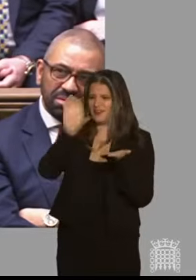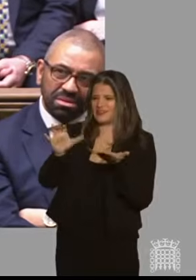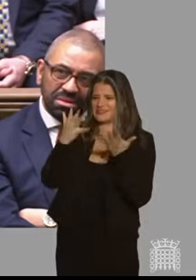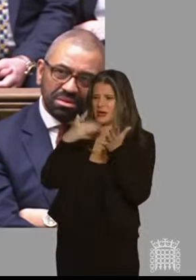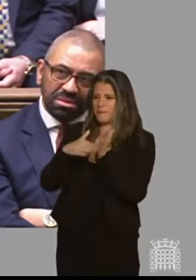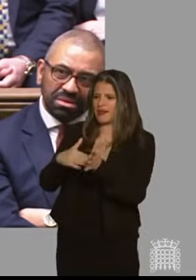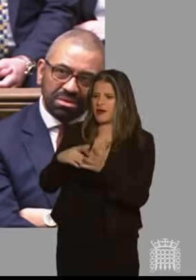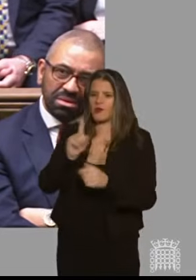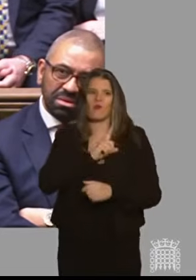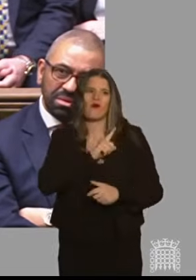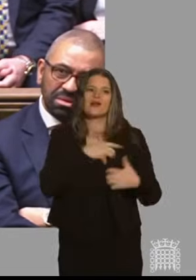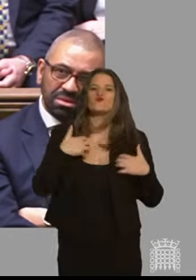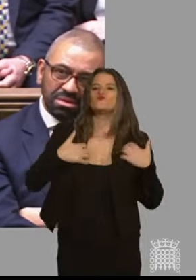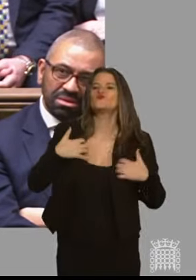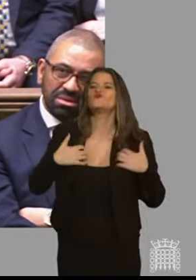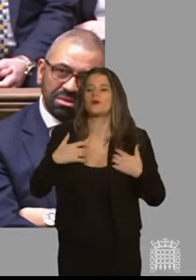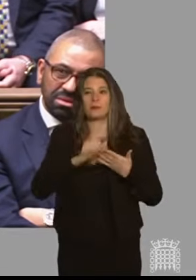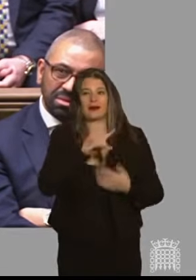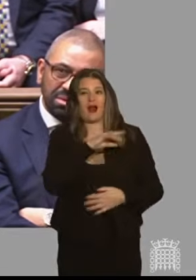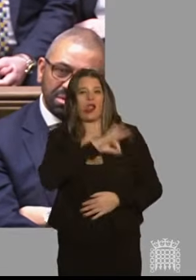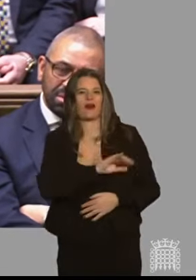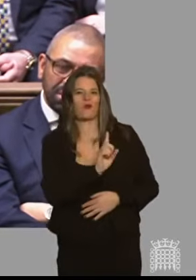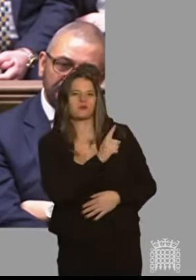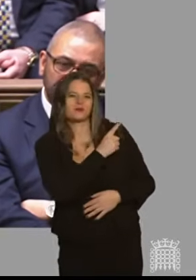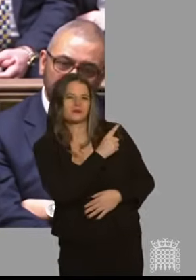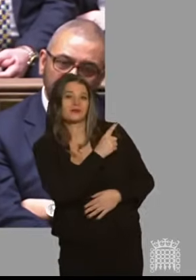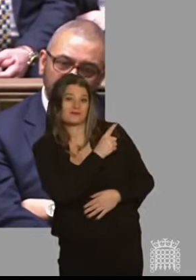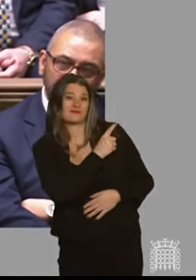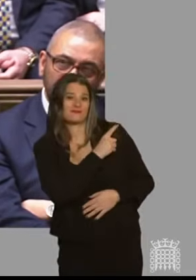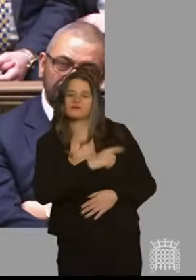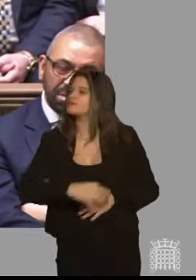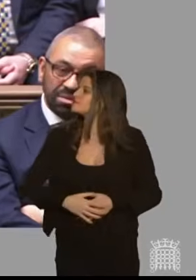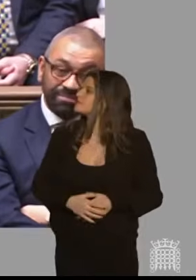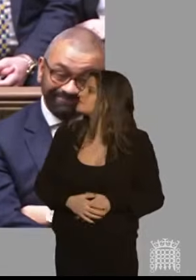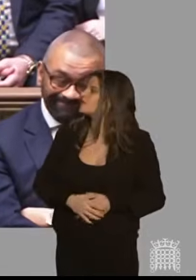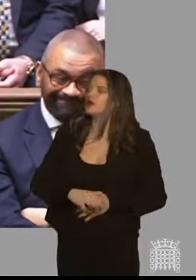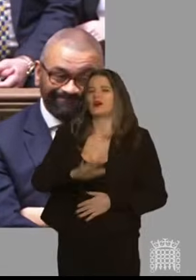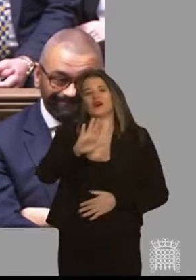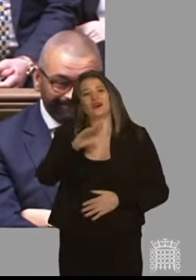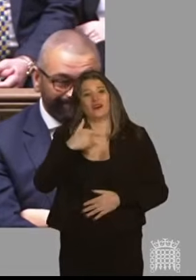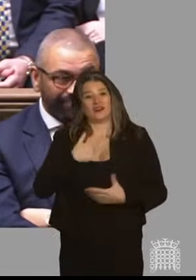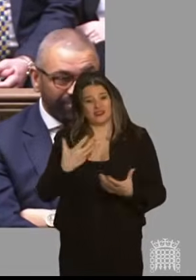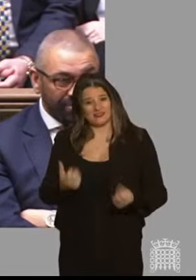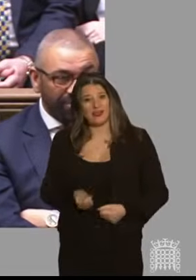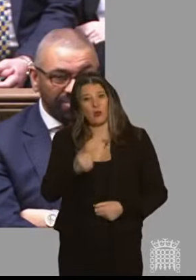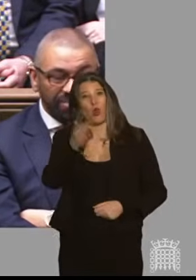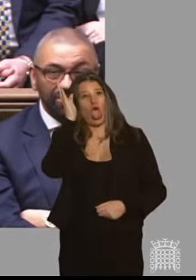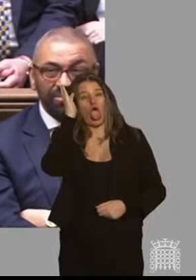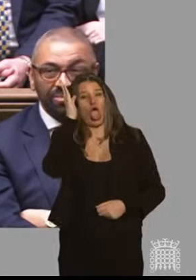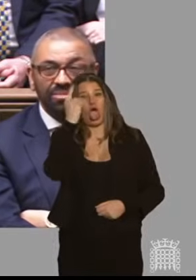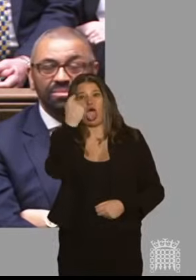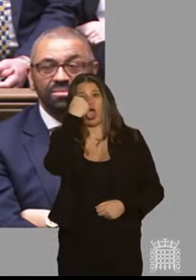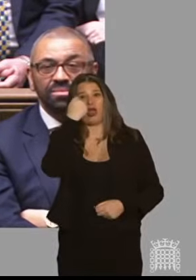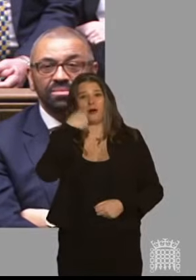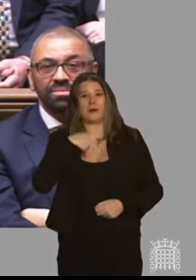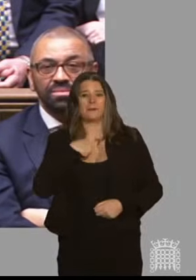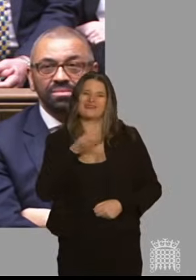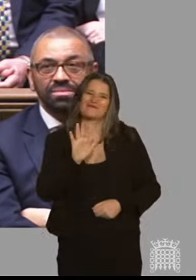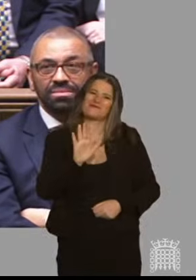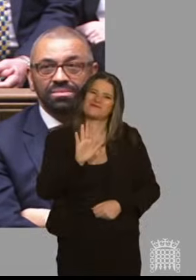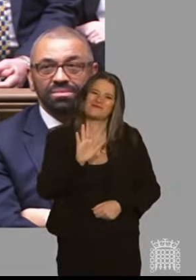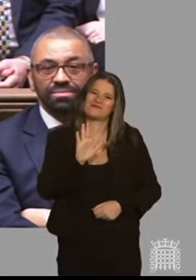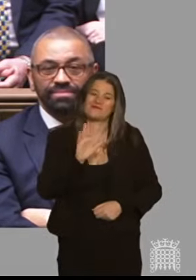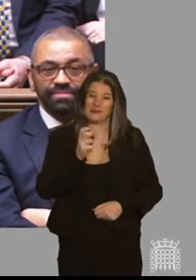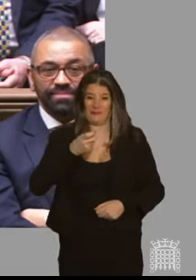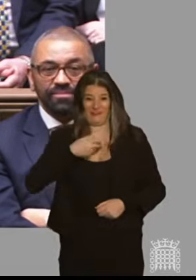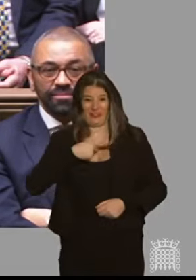somebody who chose to represent an anti-Semitic terrorist group, Hizb ut-Tahrir, who chose to serve a leader who